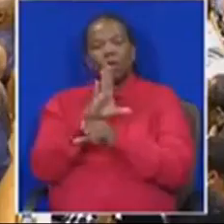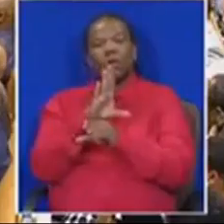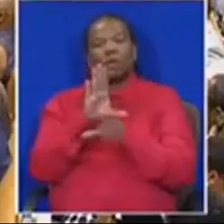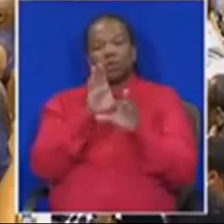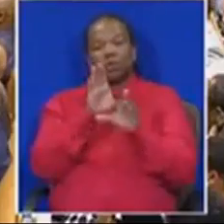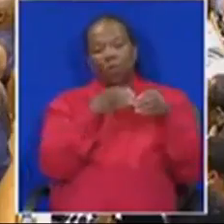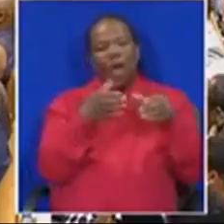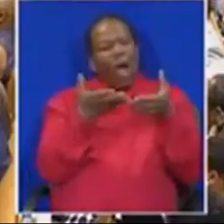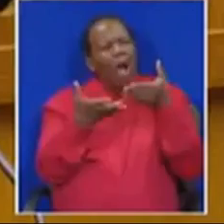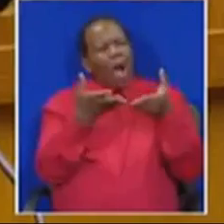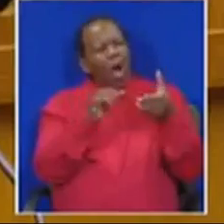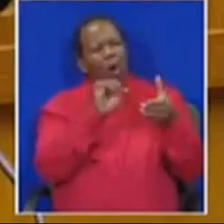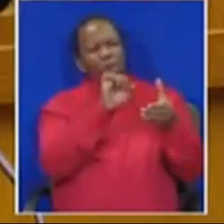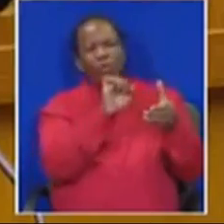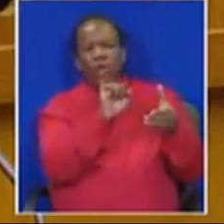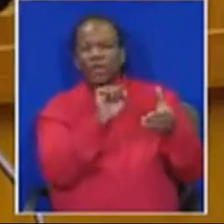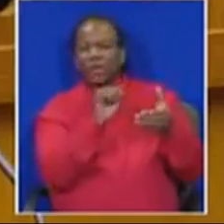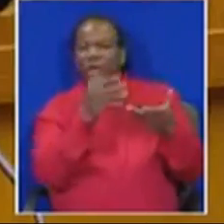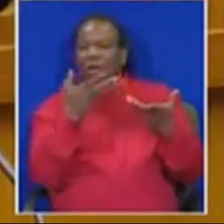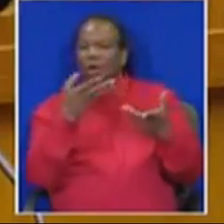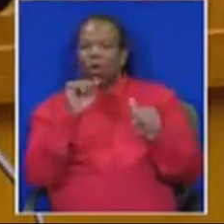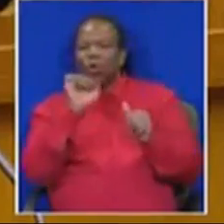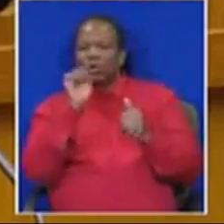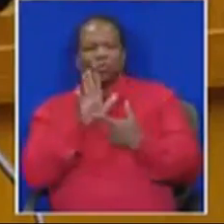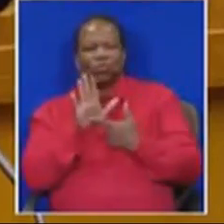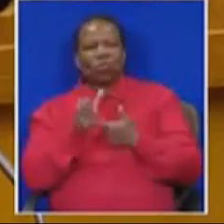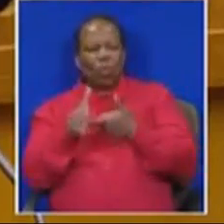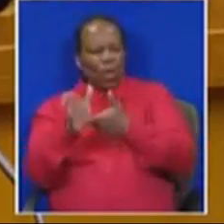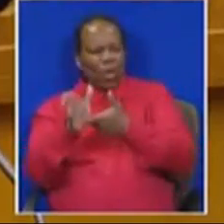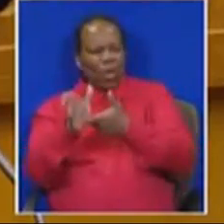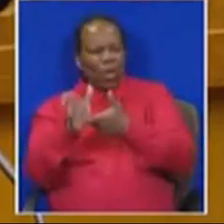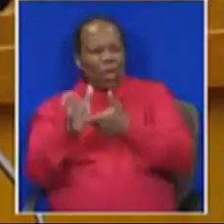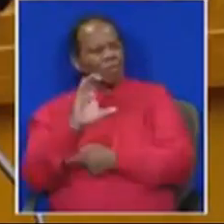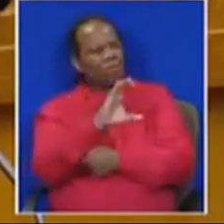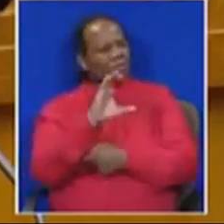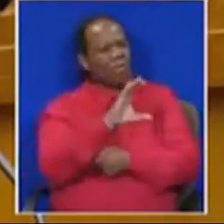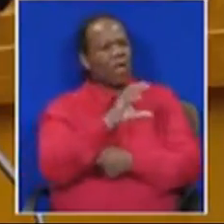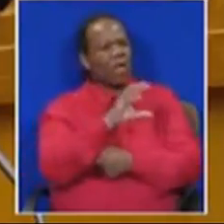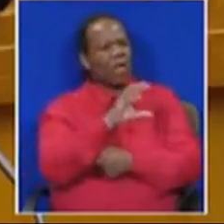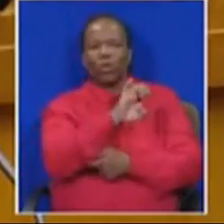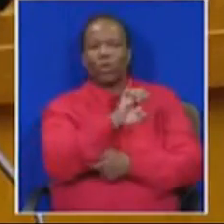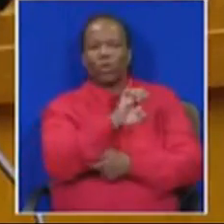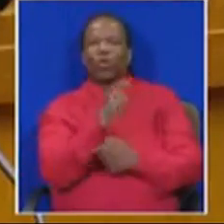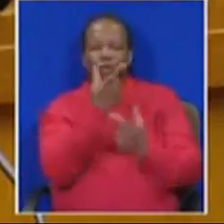funding model of our SOEs as well as other measures.